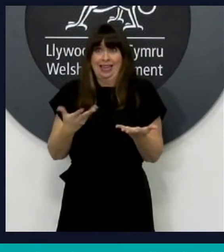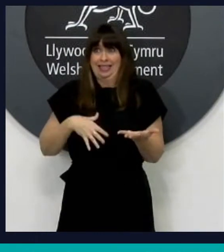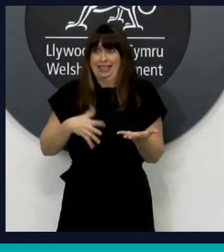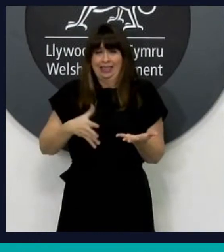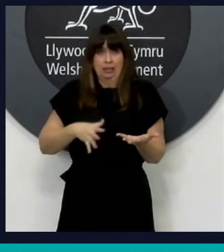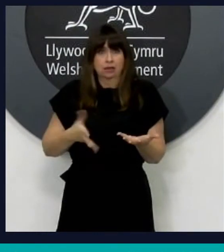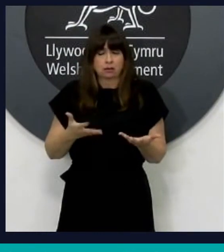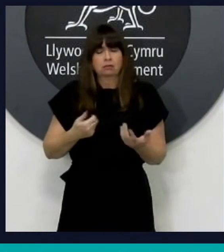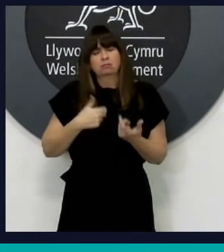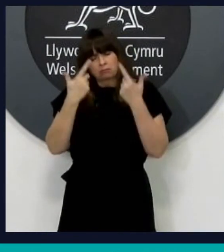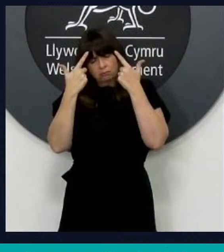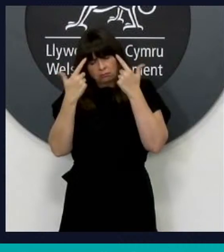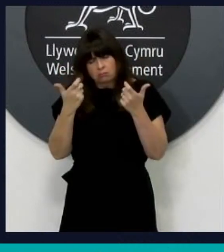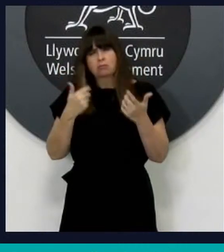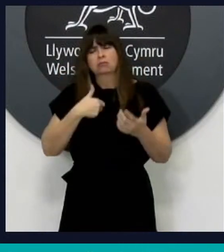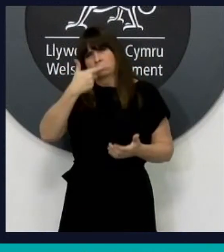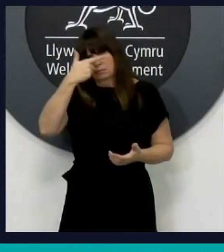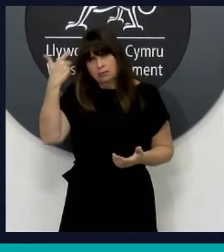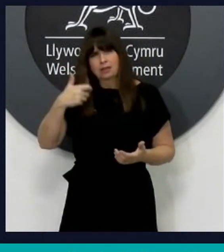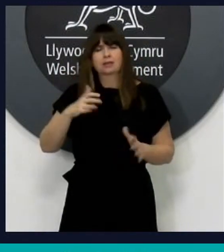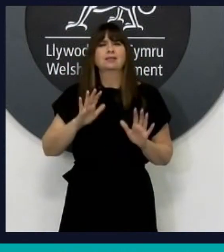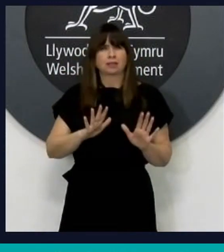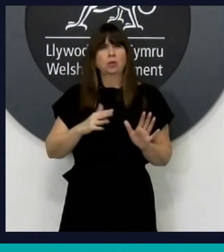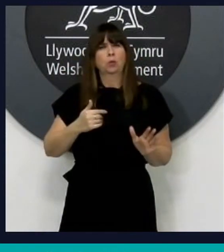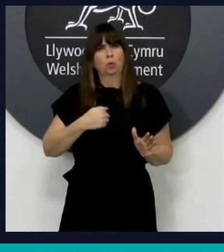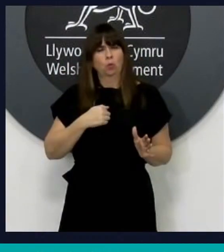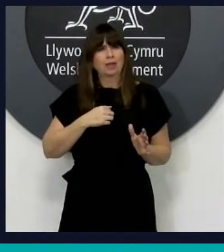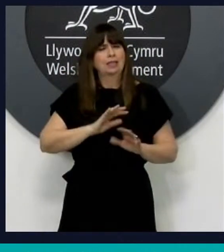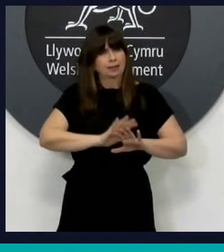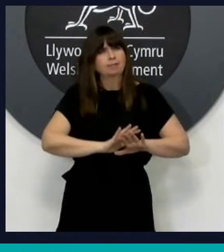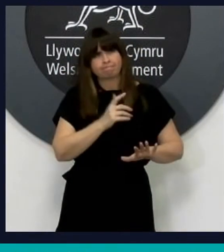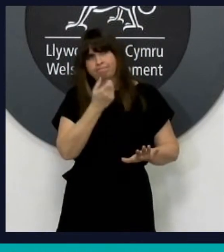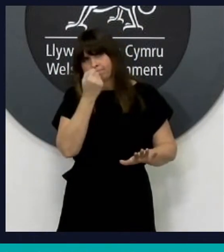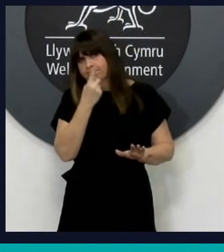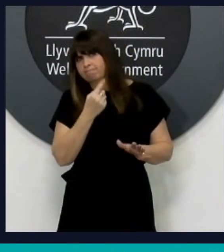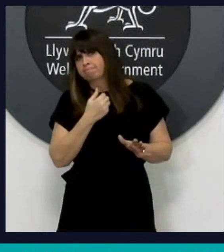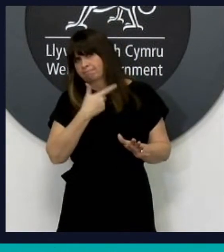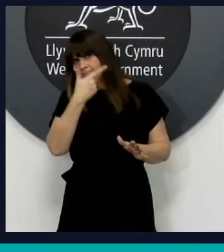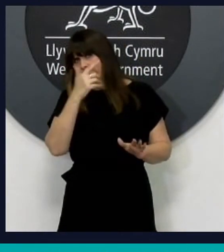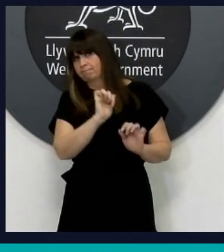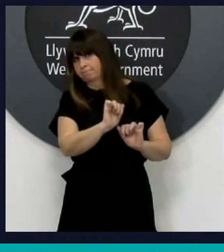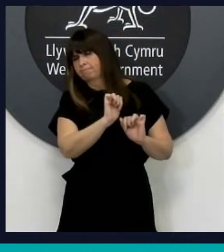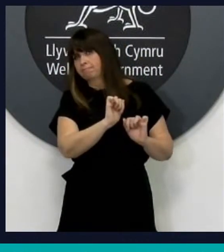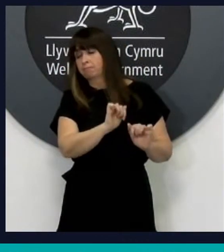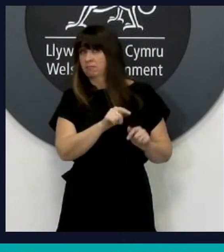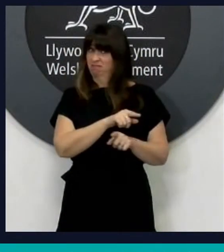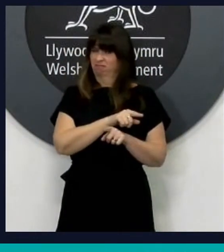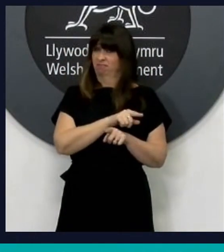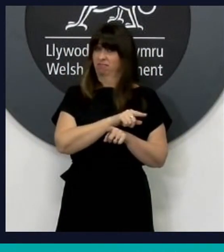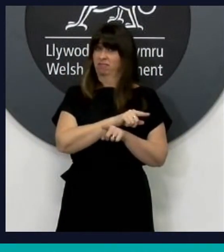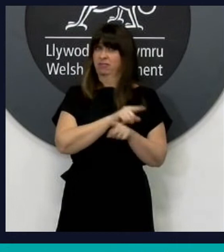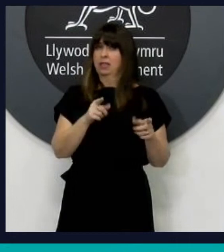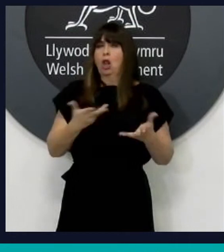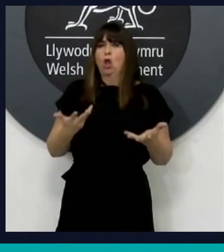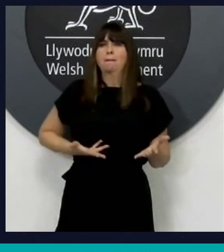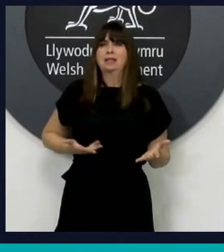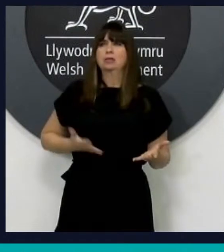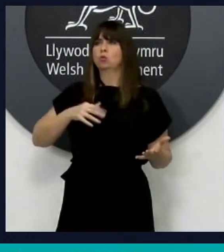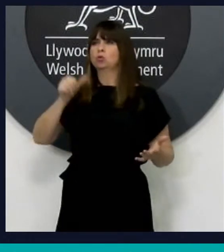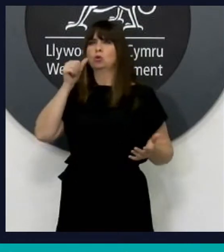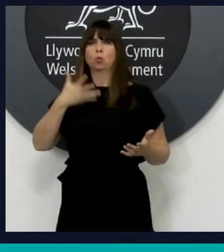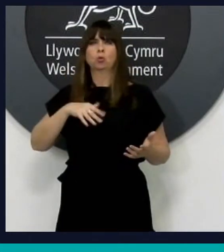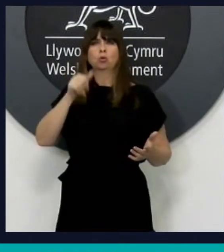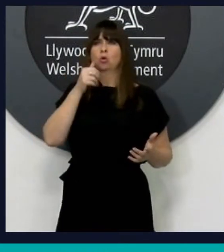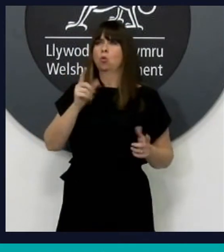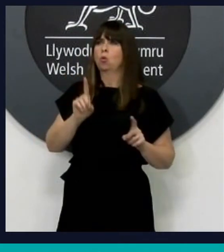And we are very sensitive to that, and we're sensitive to the fact that they would like some clarity in terms of what